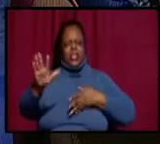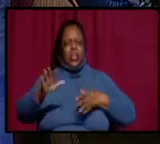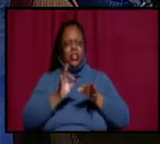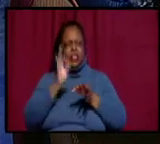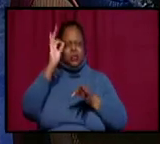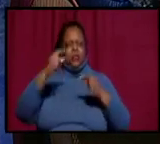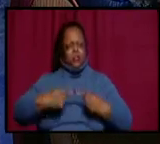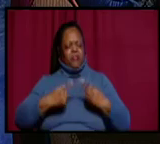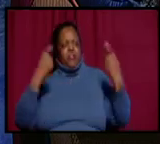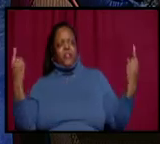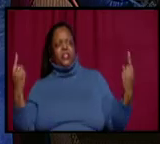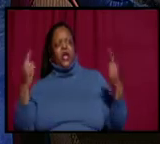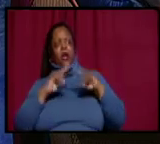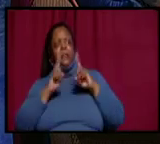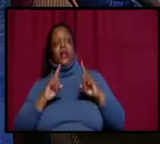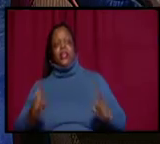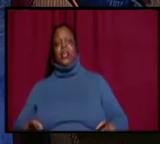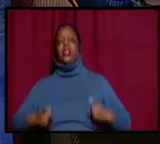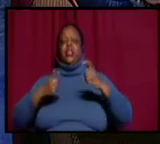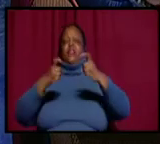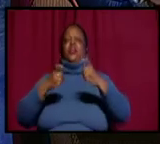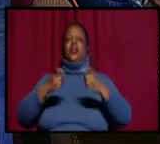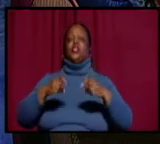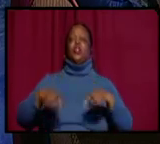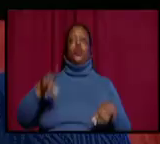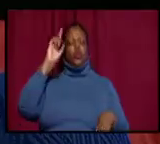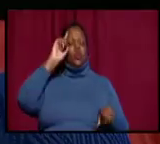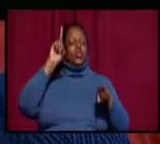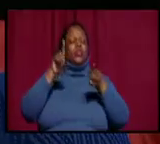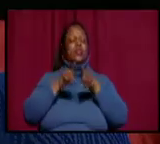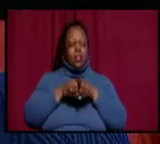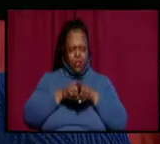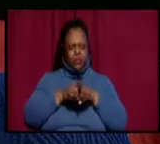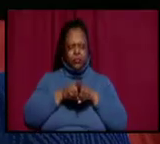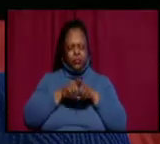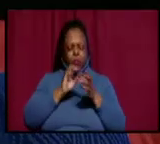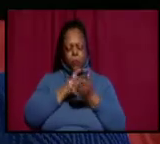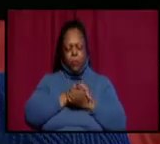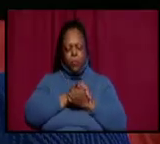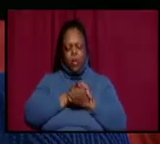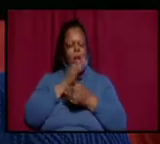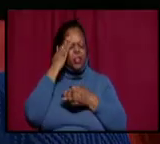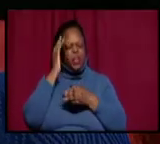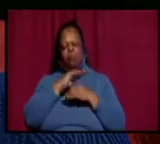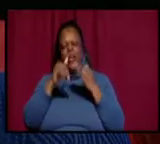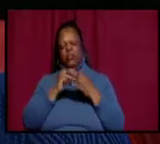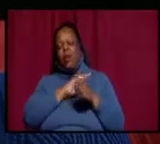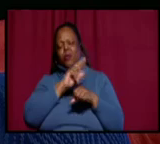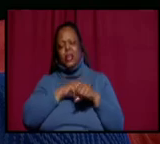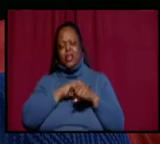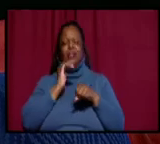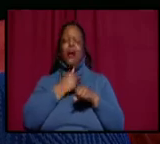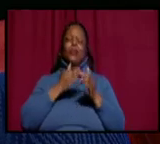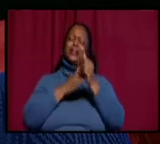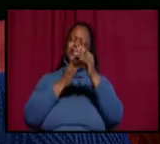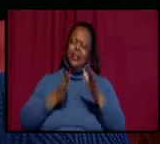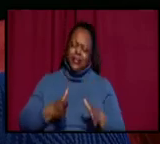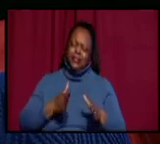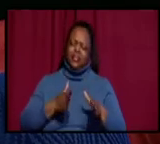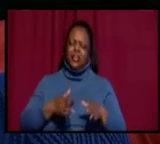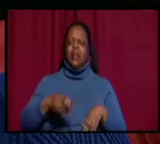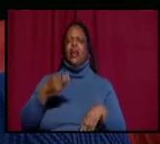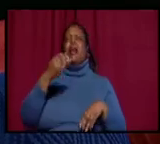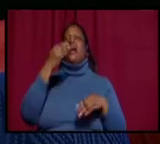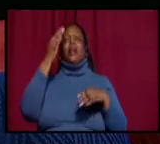but he's bringing back oneness in the name of Jesus. I was just thinking about our nation, thinking about our leaders, thinking about